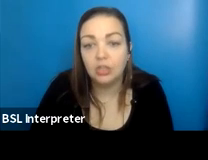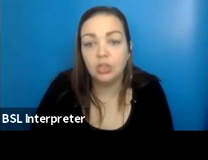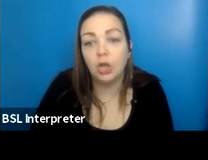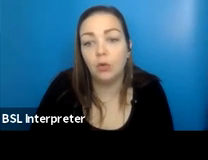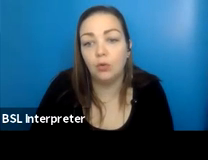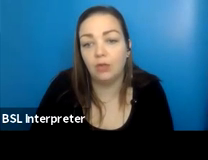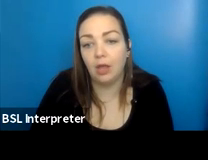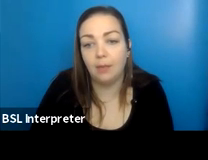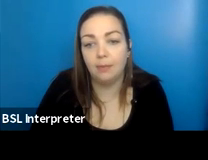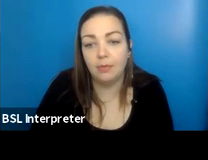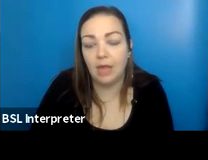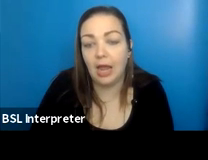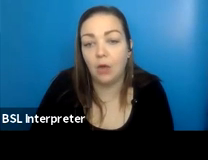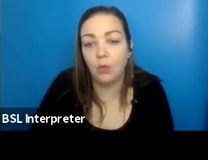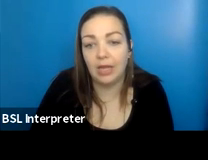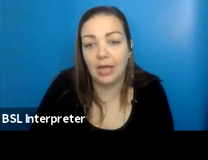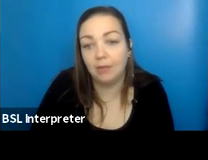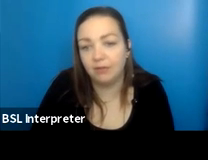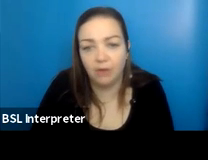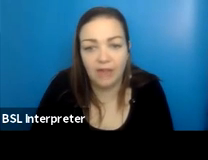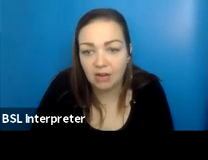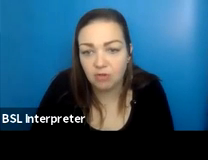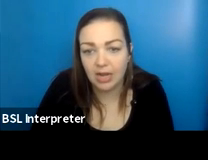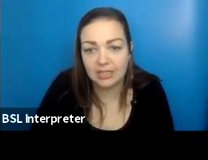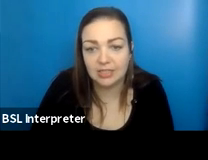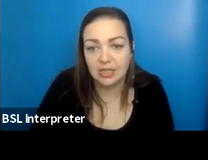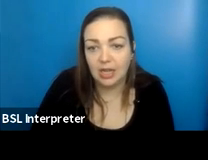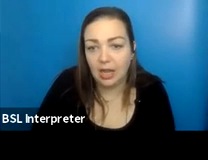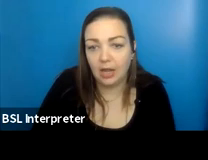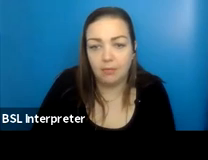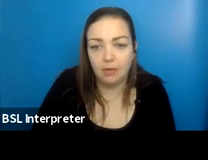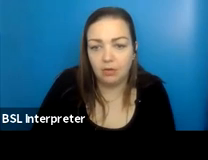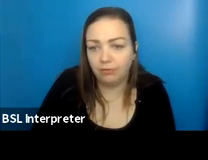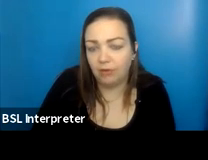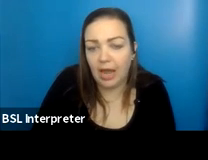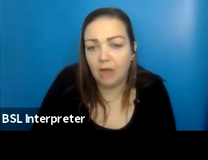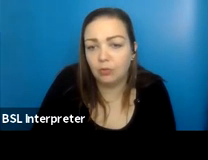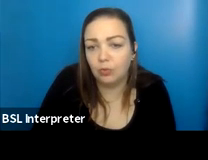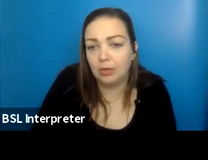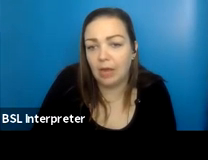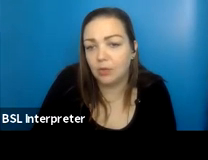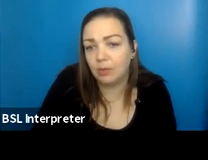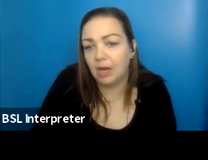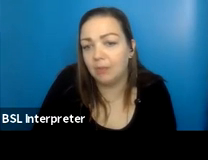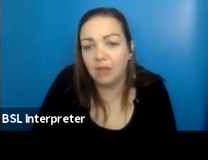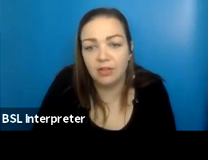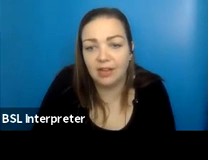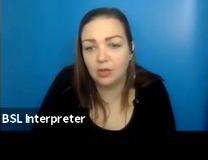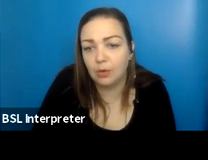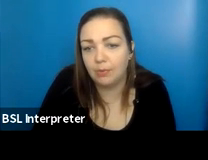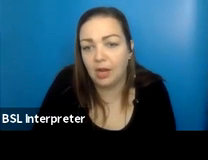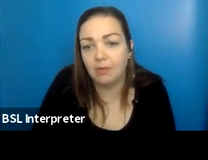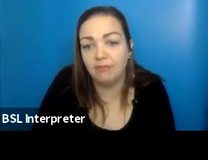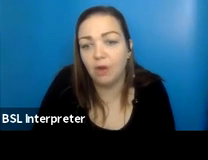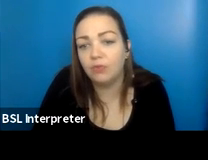that shows how we can be involved, our rights. How do we become governors?